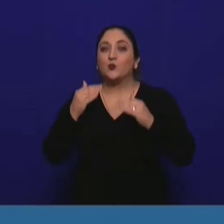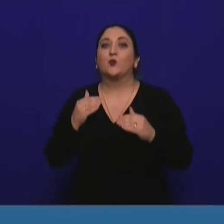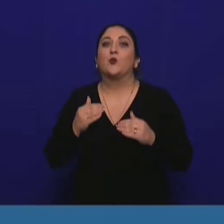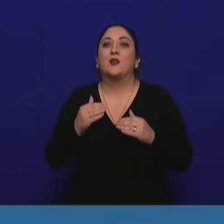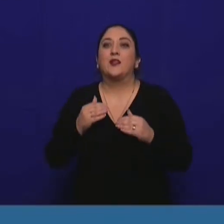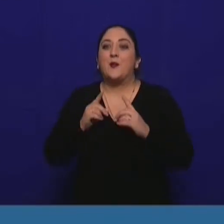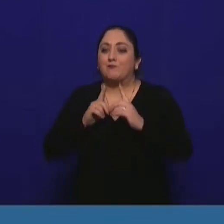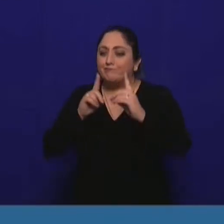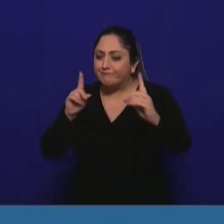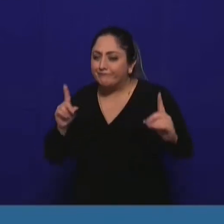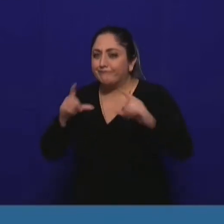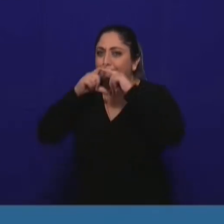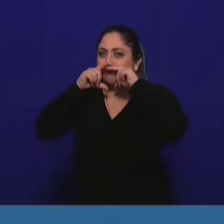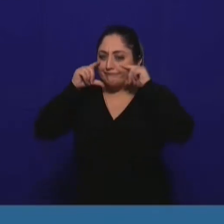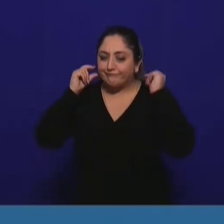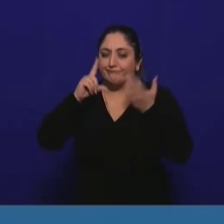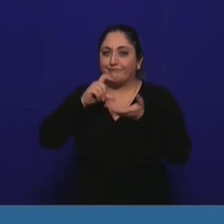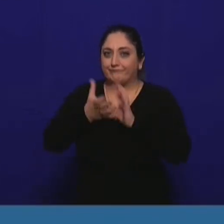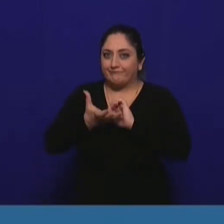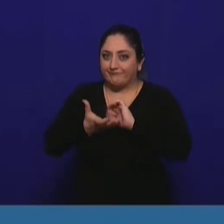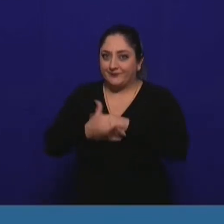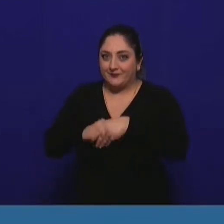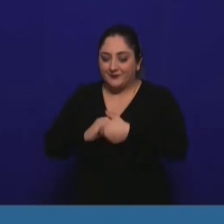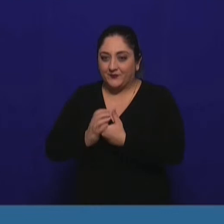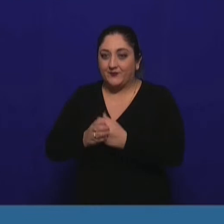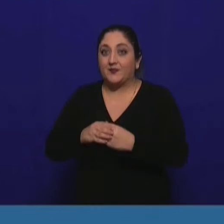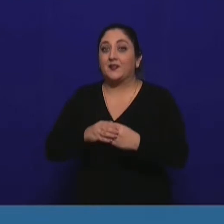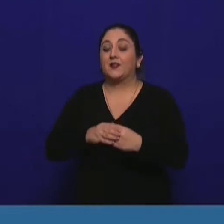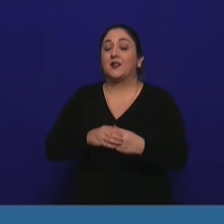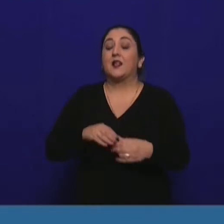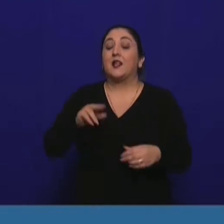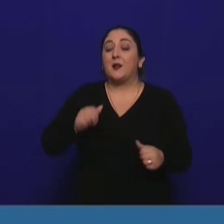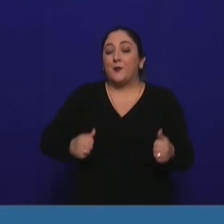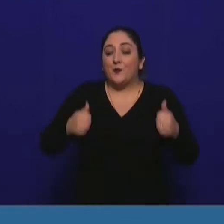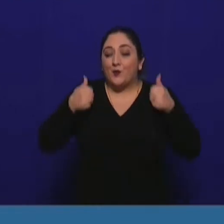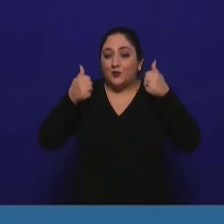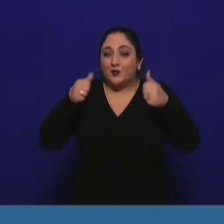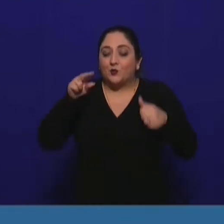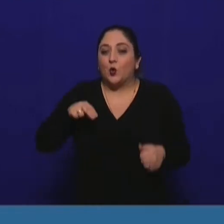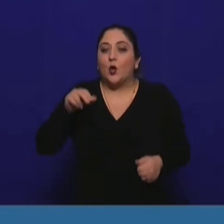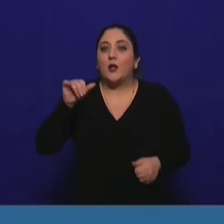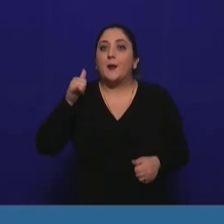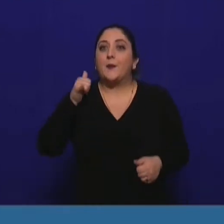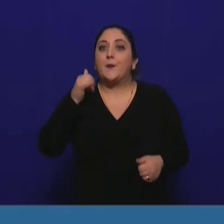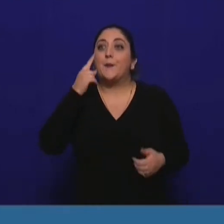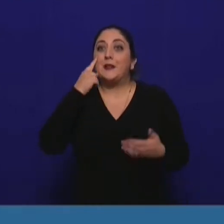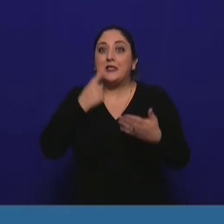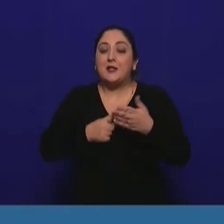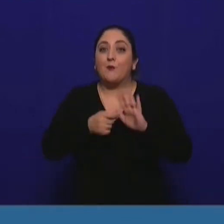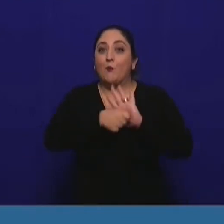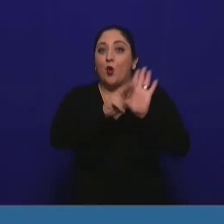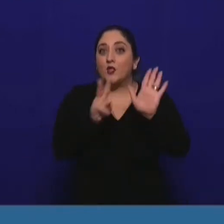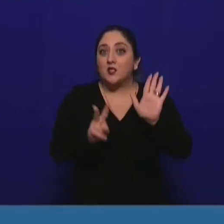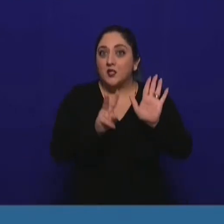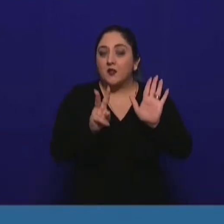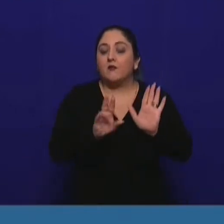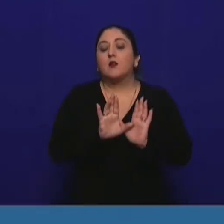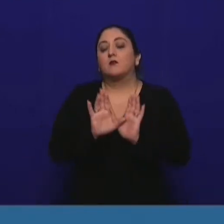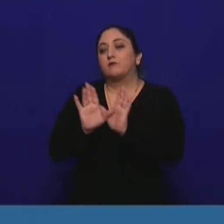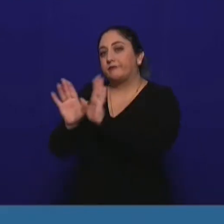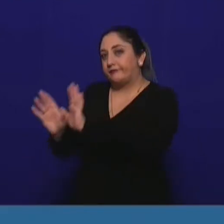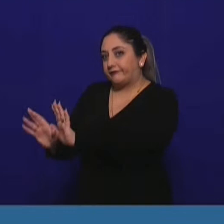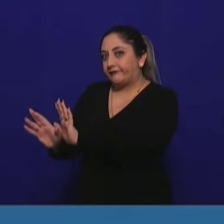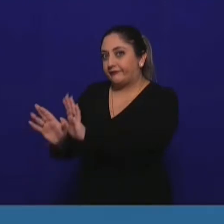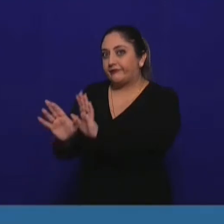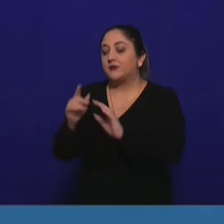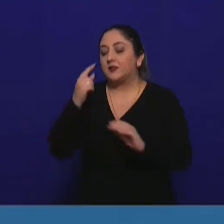u l-prevenzjoni u anka li l-każijiet kollha li jkollna nibqgħu ninvestigawhom kemm bl-iżolazzjoni tal-persuni u kif ukoll il-contact